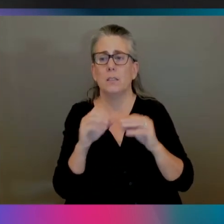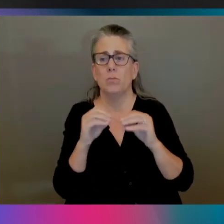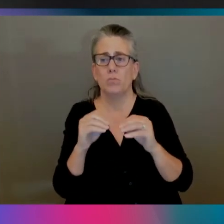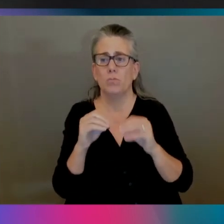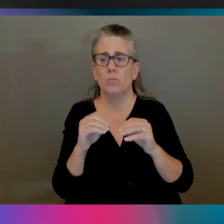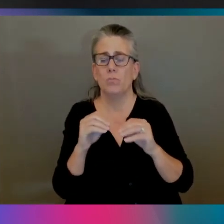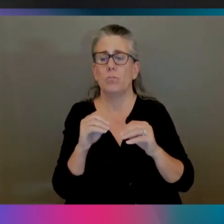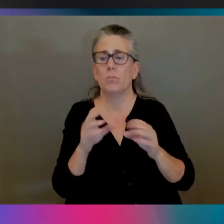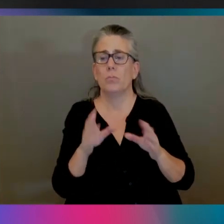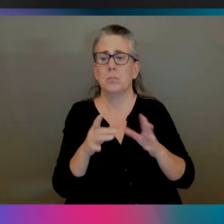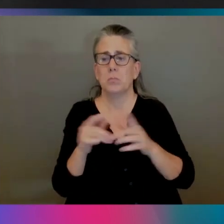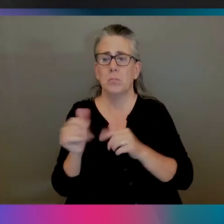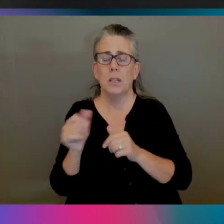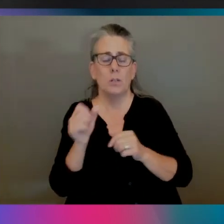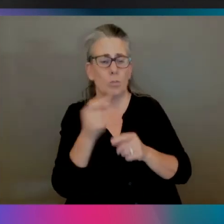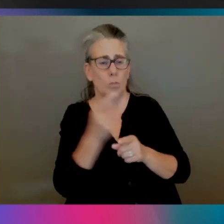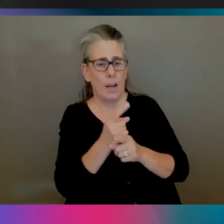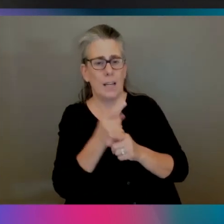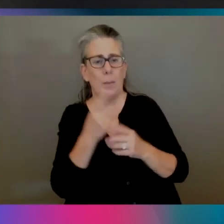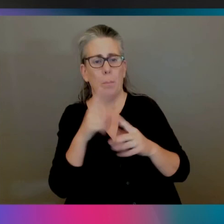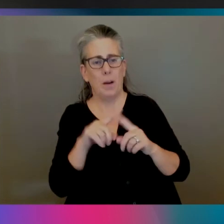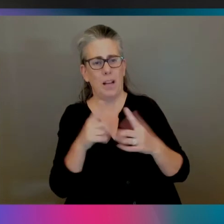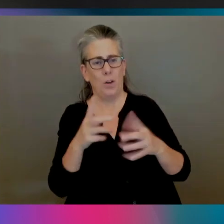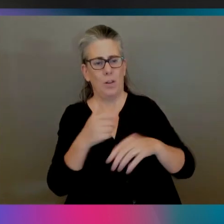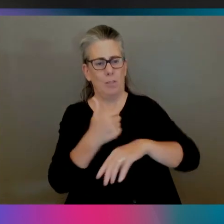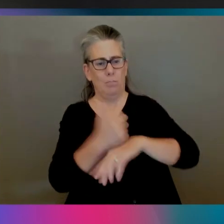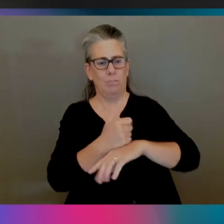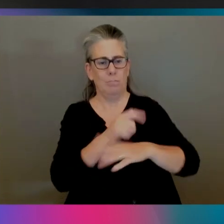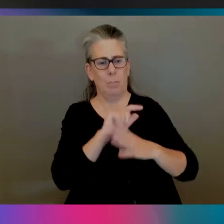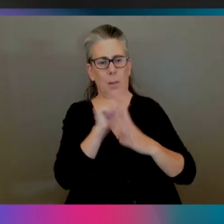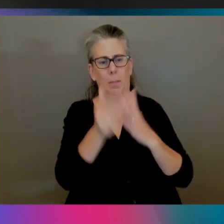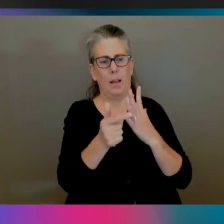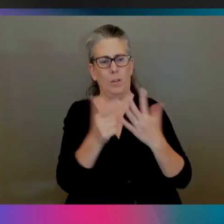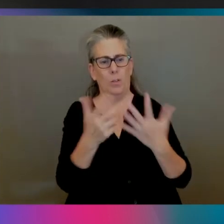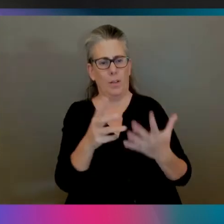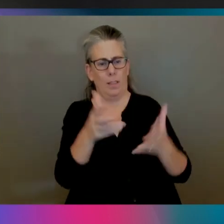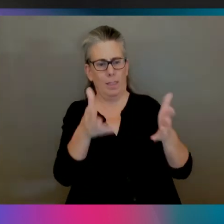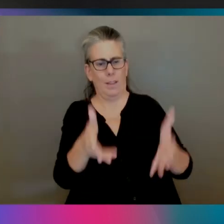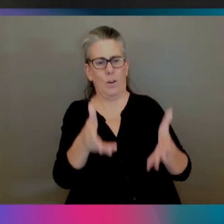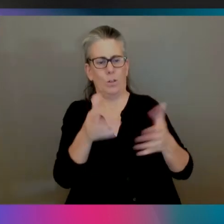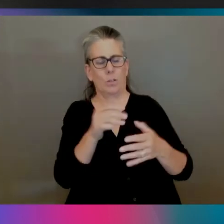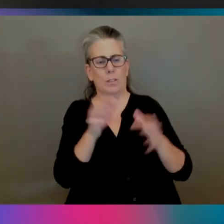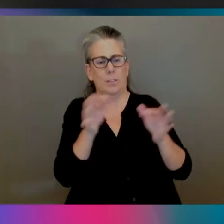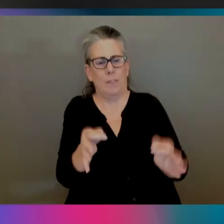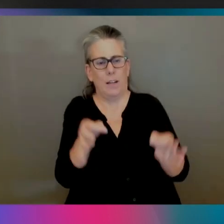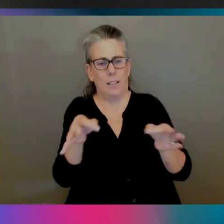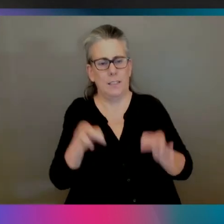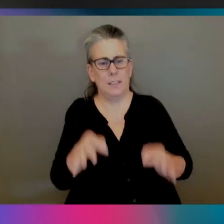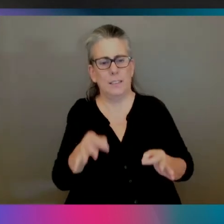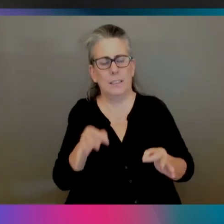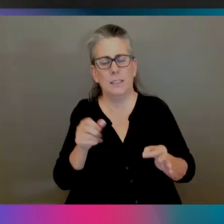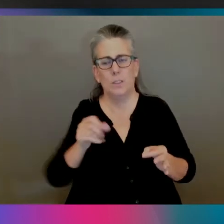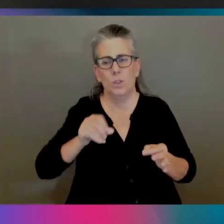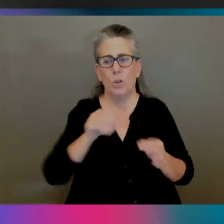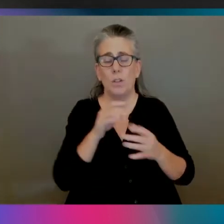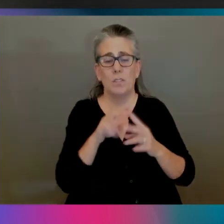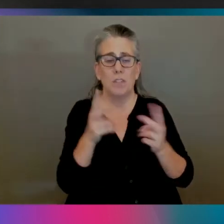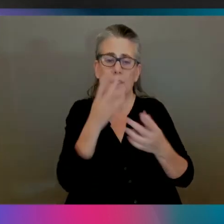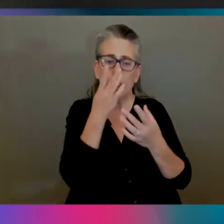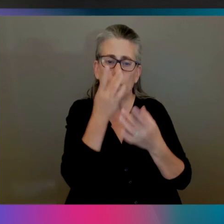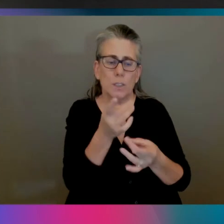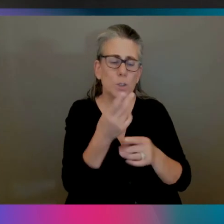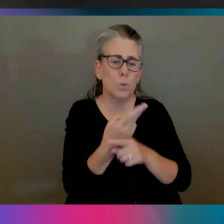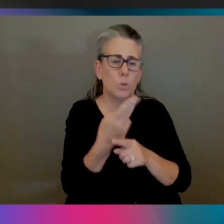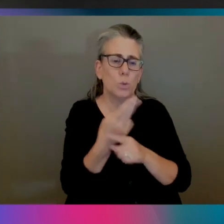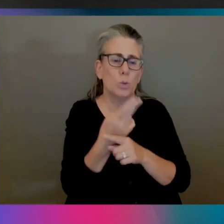pipeline, defined and everything else. So it's very interesting to use. I've used different tools